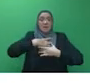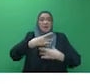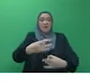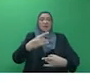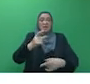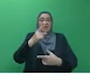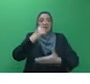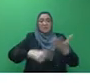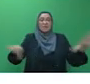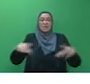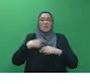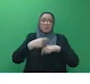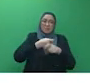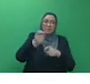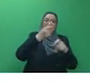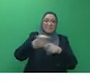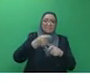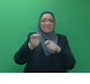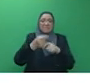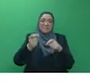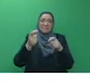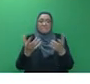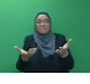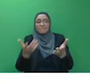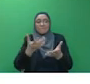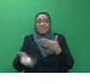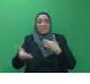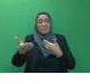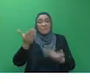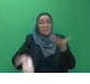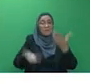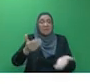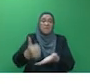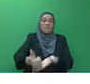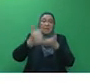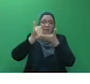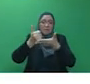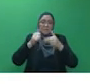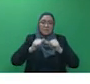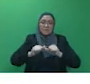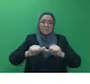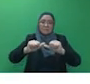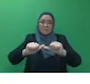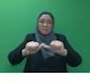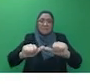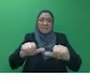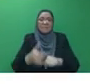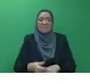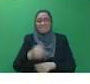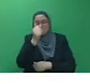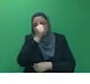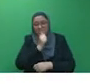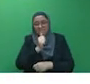you know doing comedy um so maybe that helped me continue and persevere i'm guessing